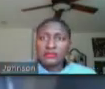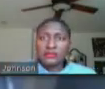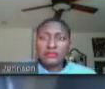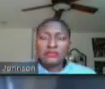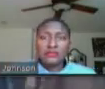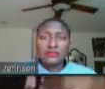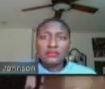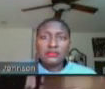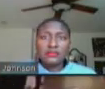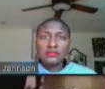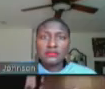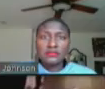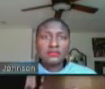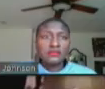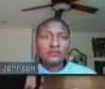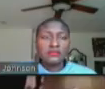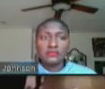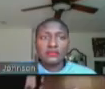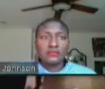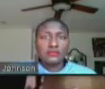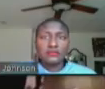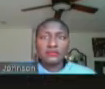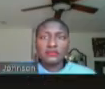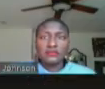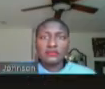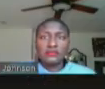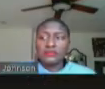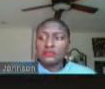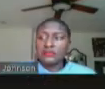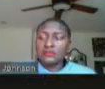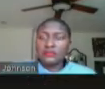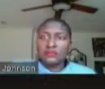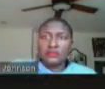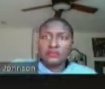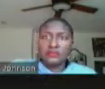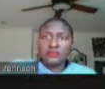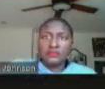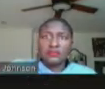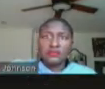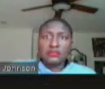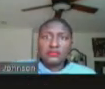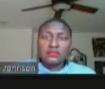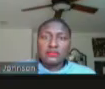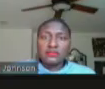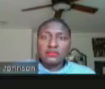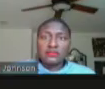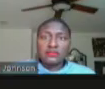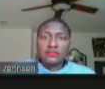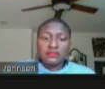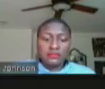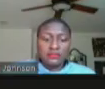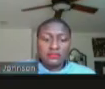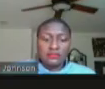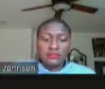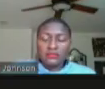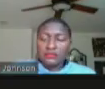Everybody's devices are chirping. Mr. Thompson is in the meeting. Yeah, but I don't think he's trying